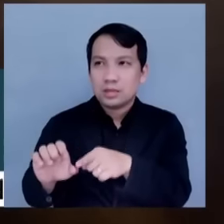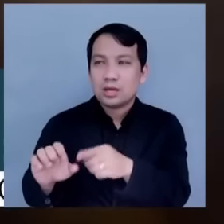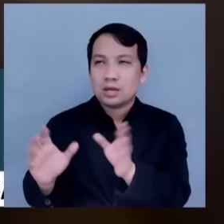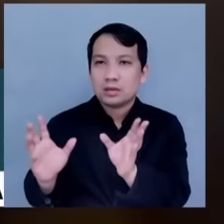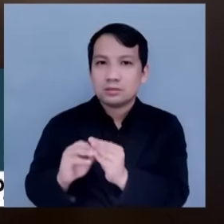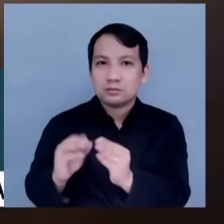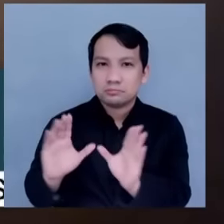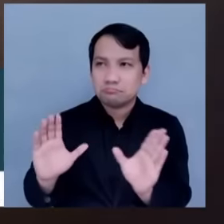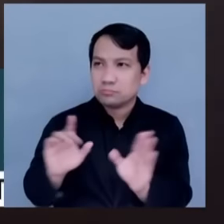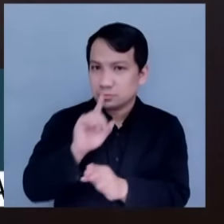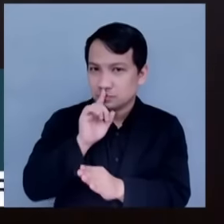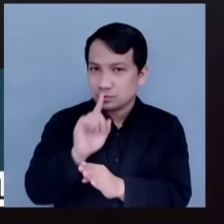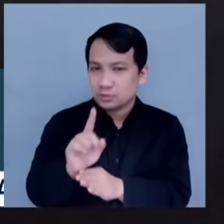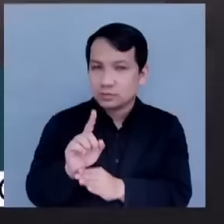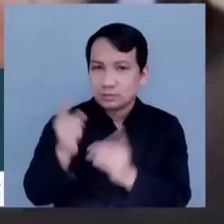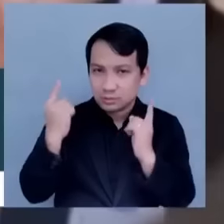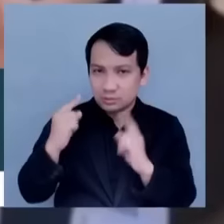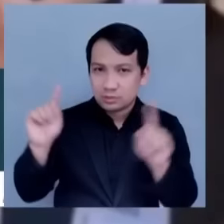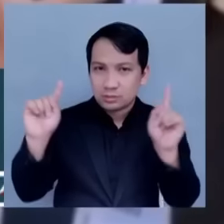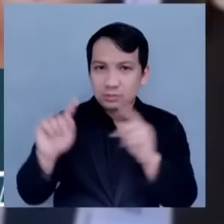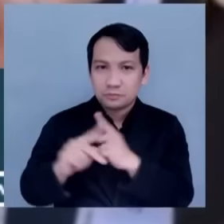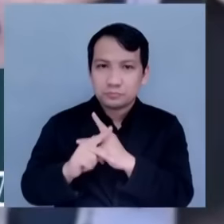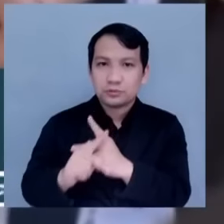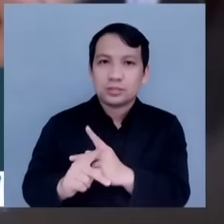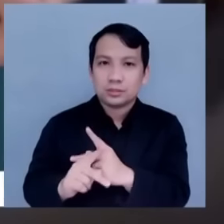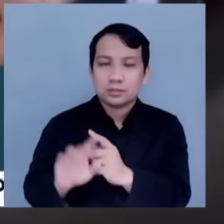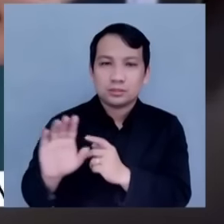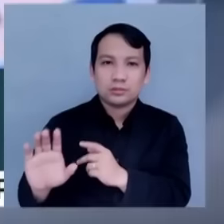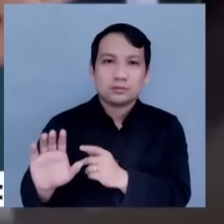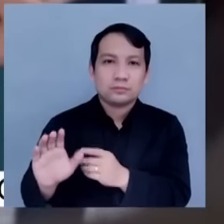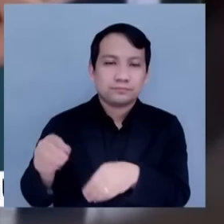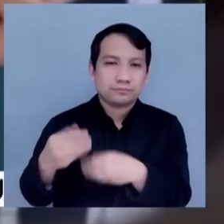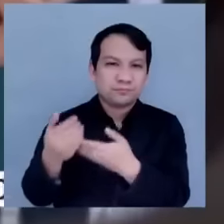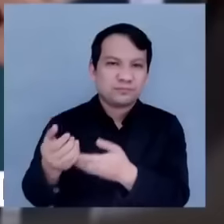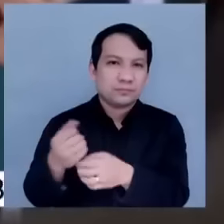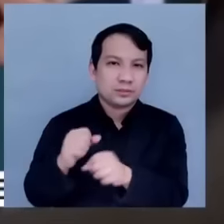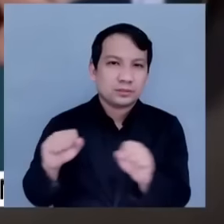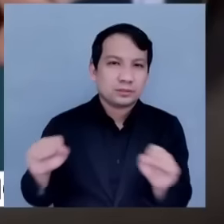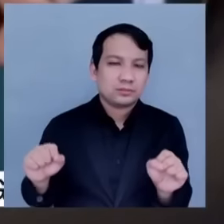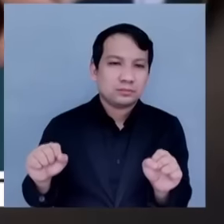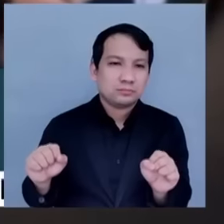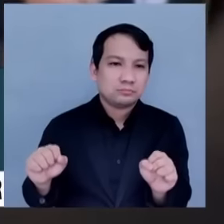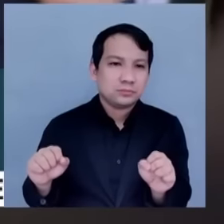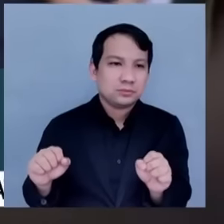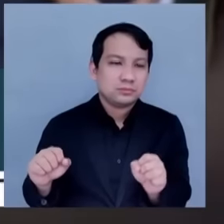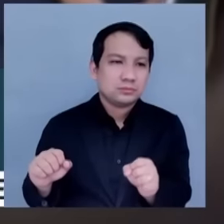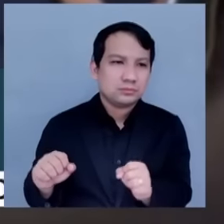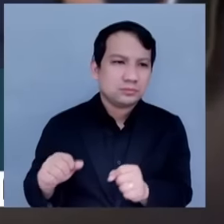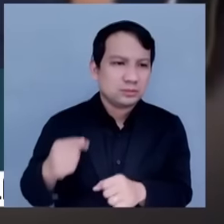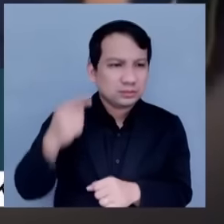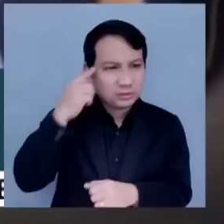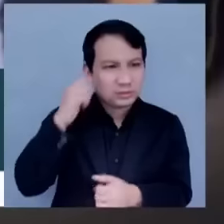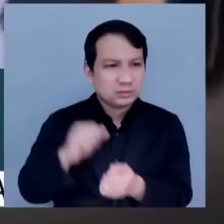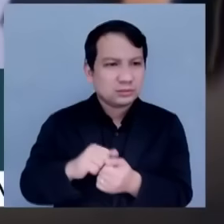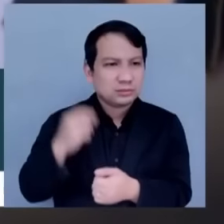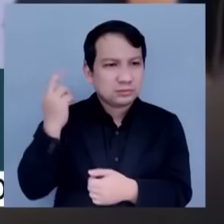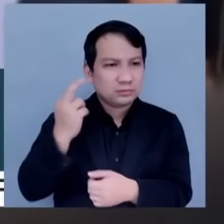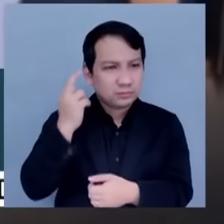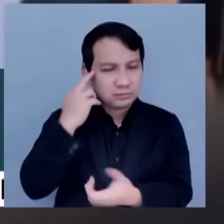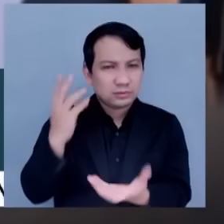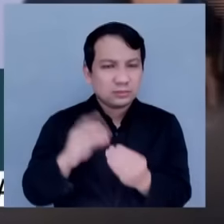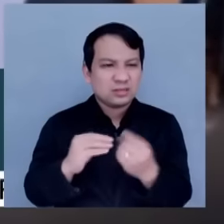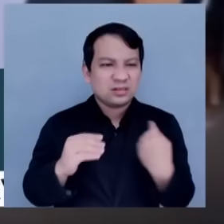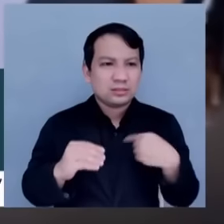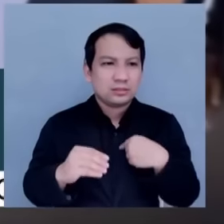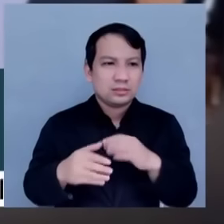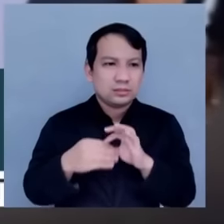very successful na provide nila ng security yung mga yun. So I don't have any reason to doubt yung capacity